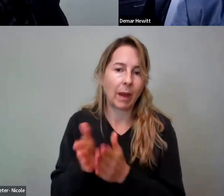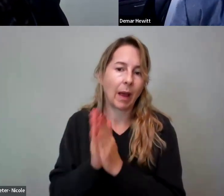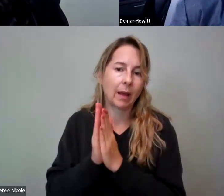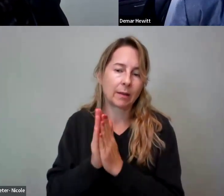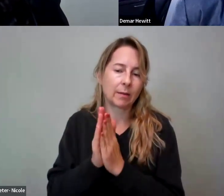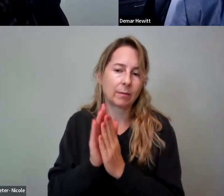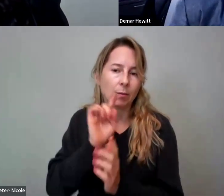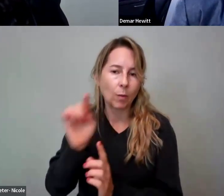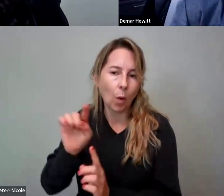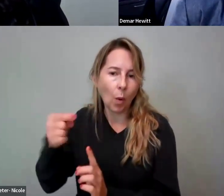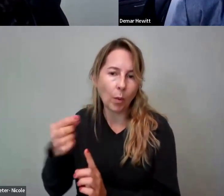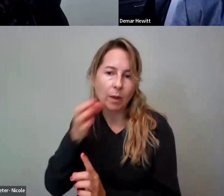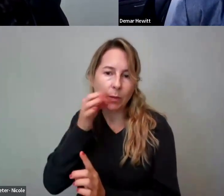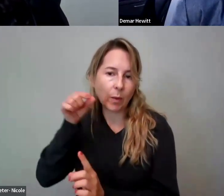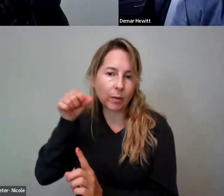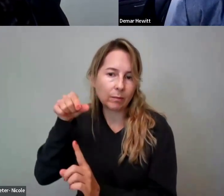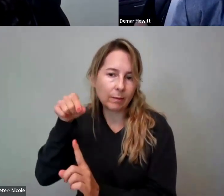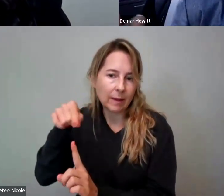could